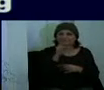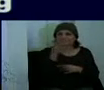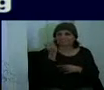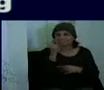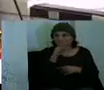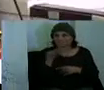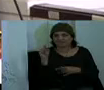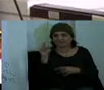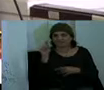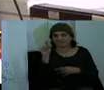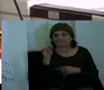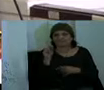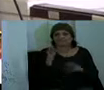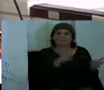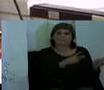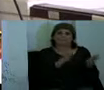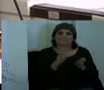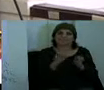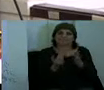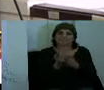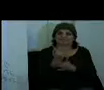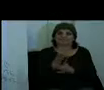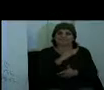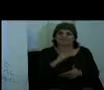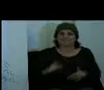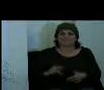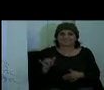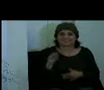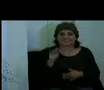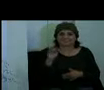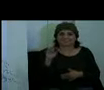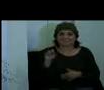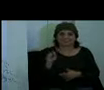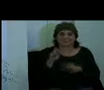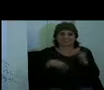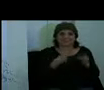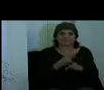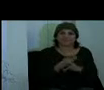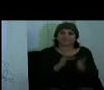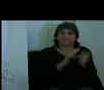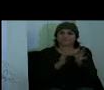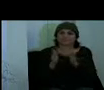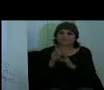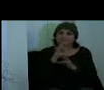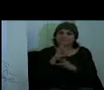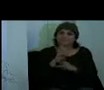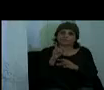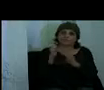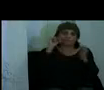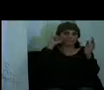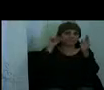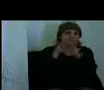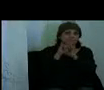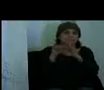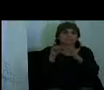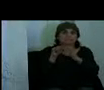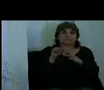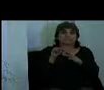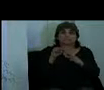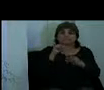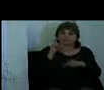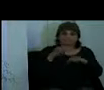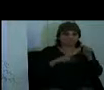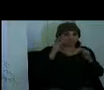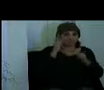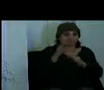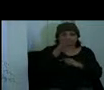20, taken from the New King James Version. Jesus is the image of the invisible God,